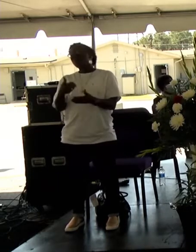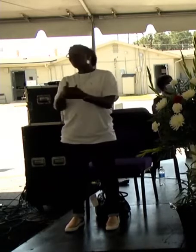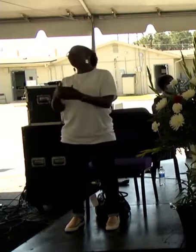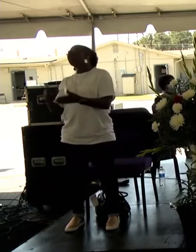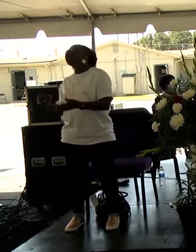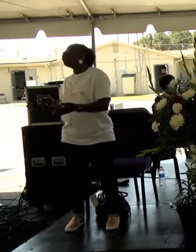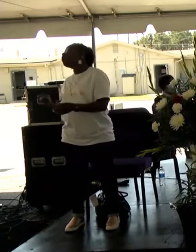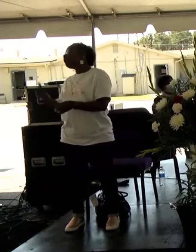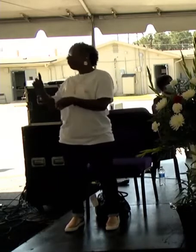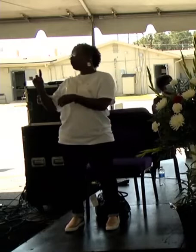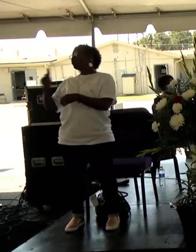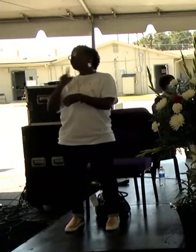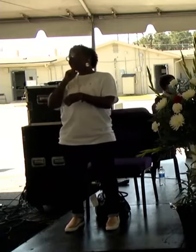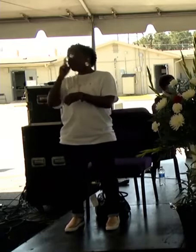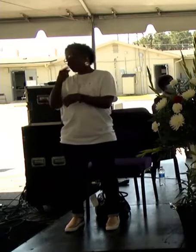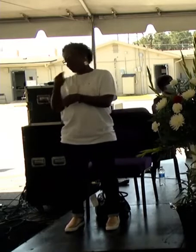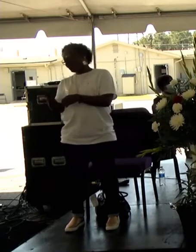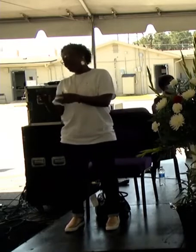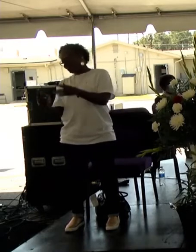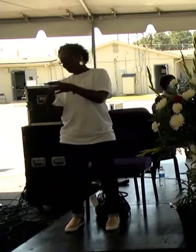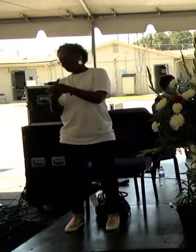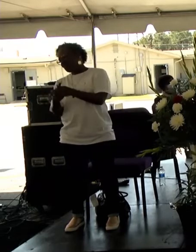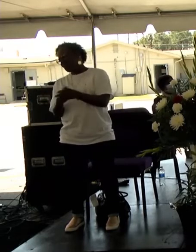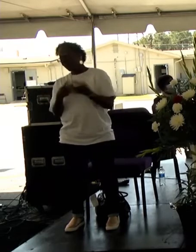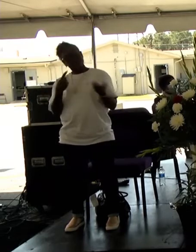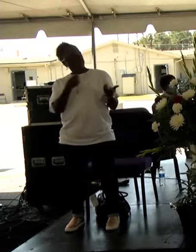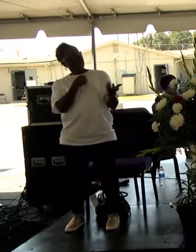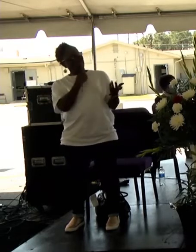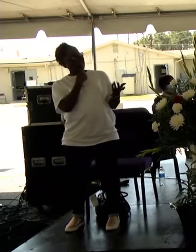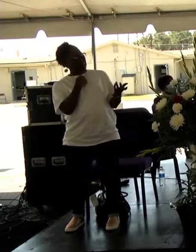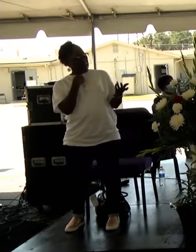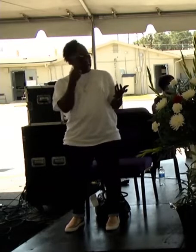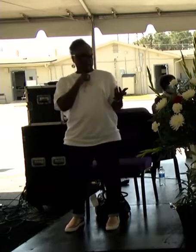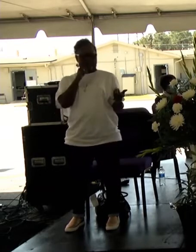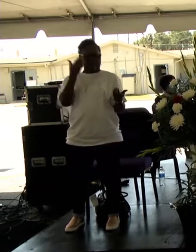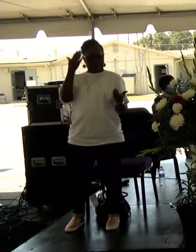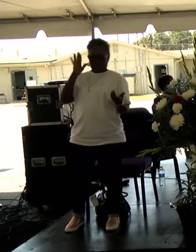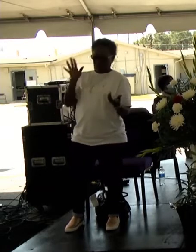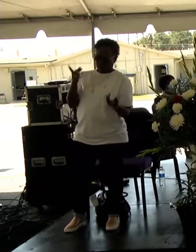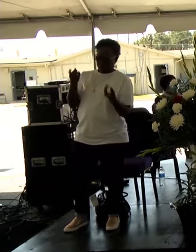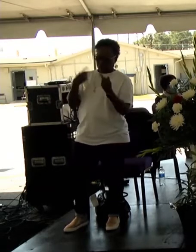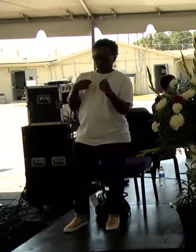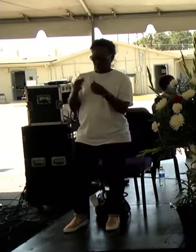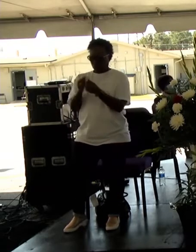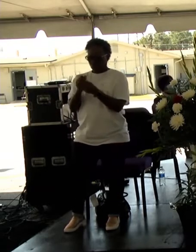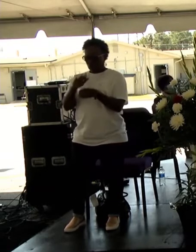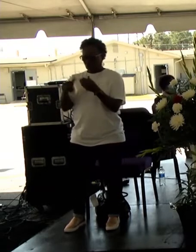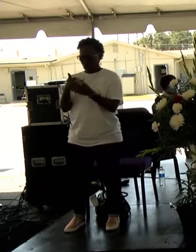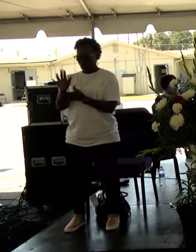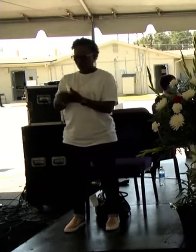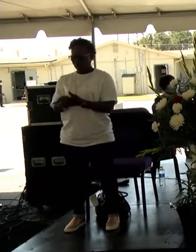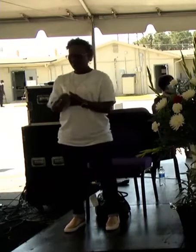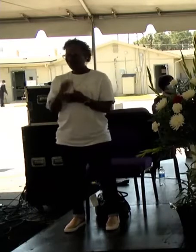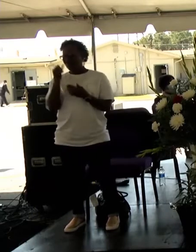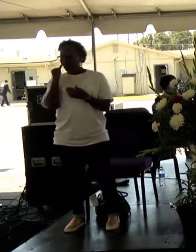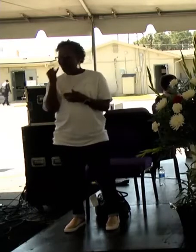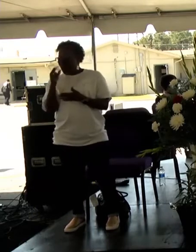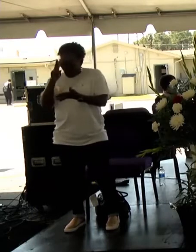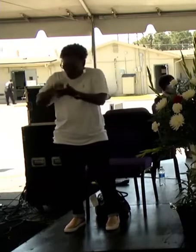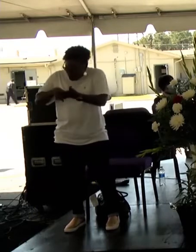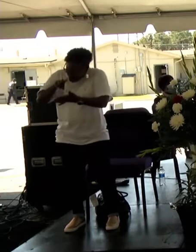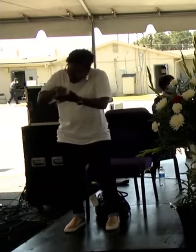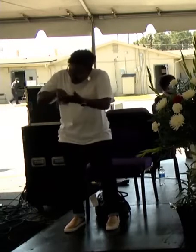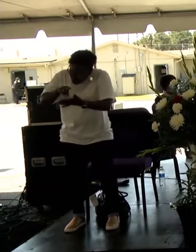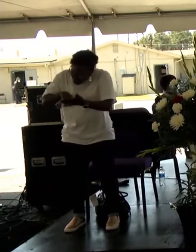the original product got there. I said to her, I didn't know it came with all this. She said, sir, if you'd have